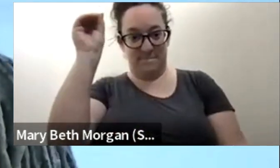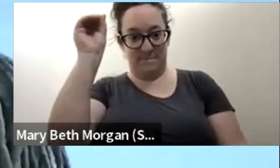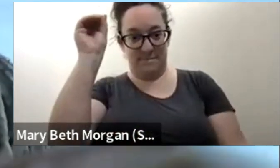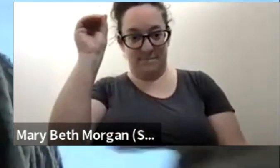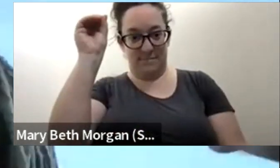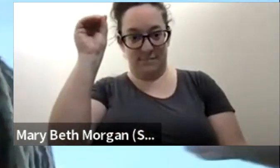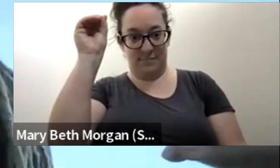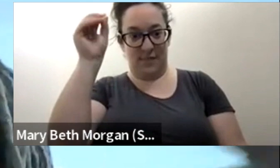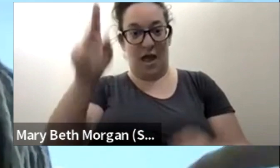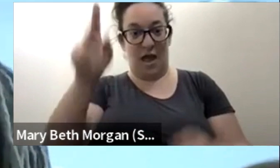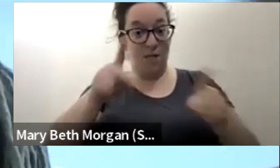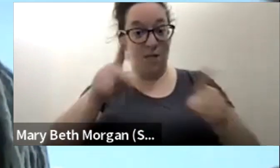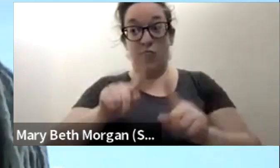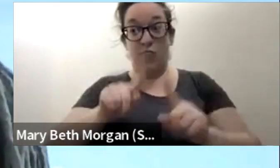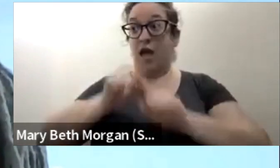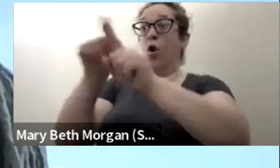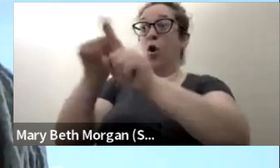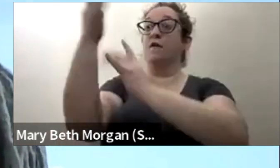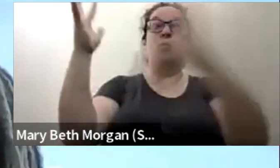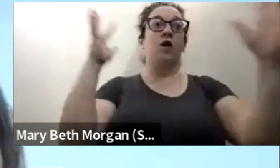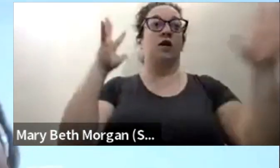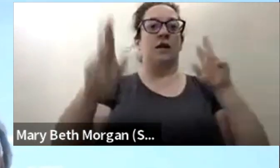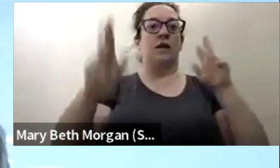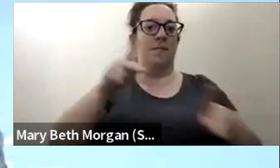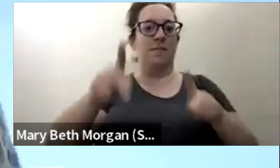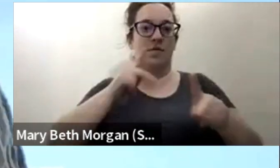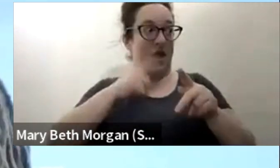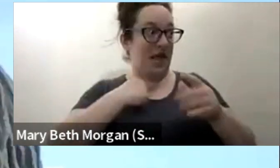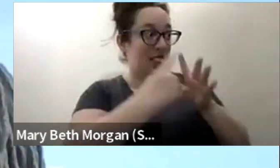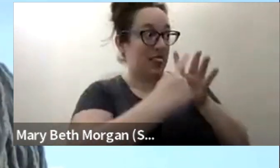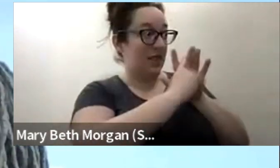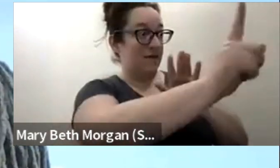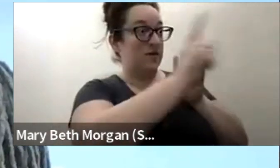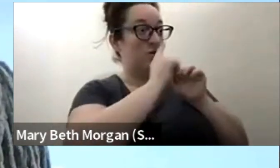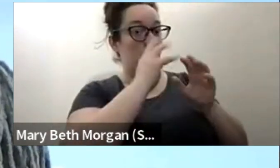Yeah, even Romeo gets a lot of courage being in the garden.